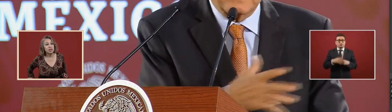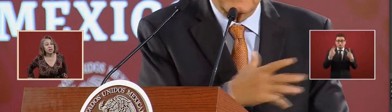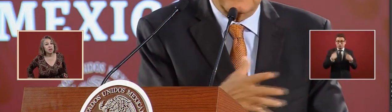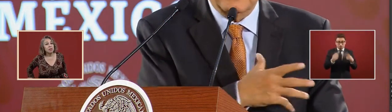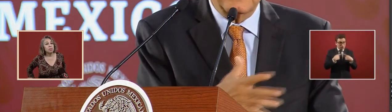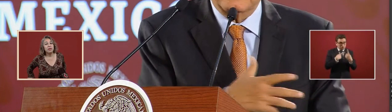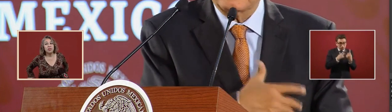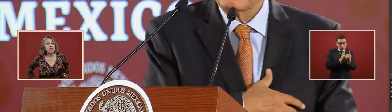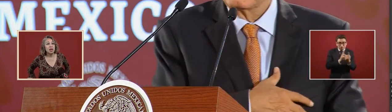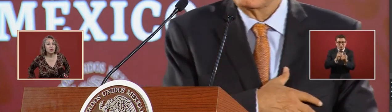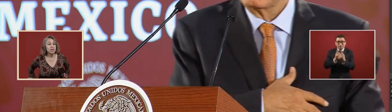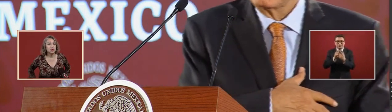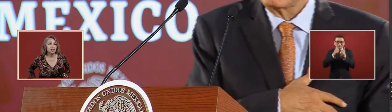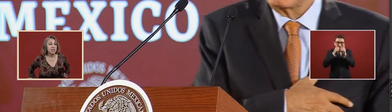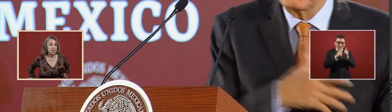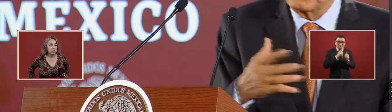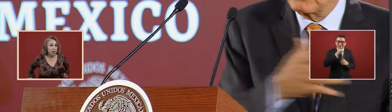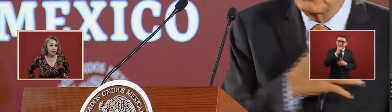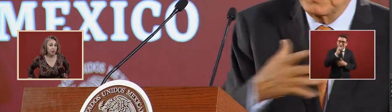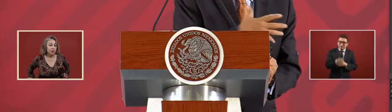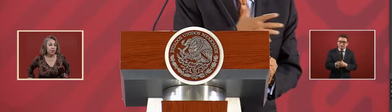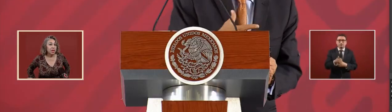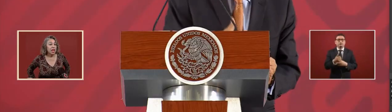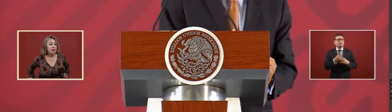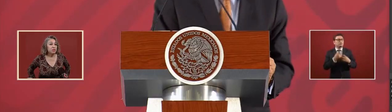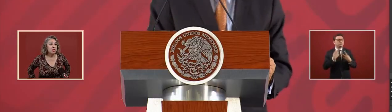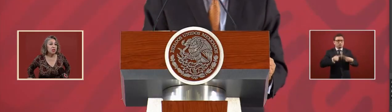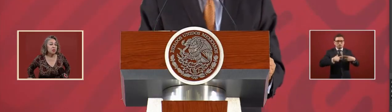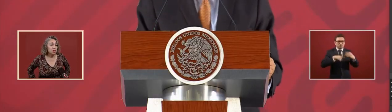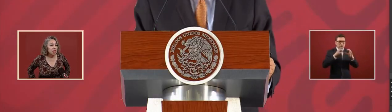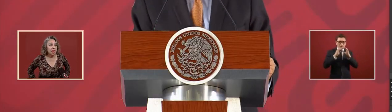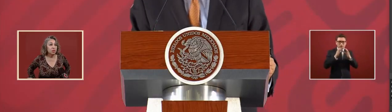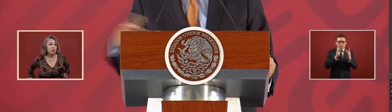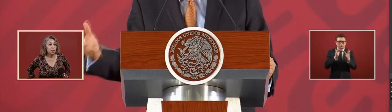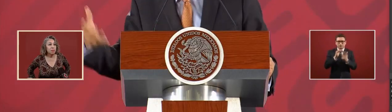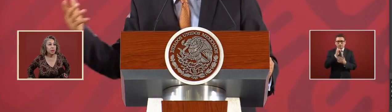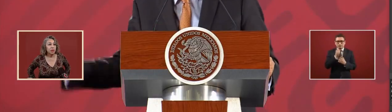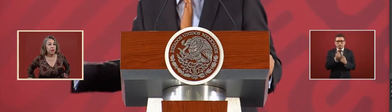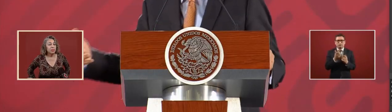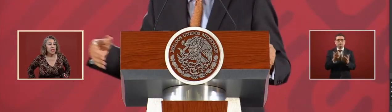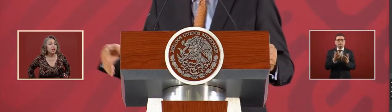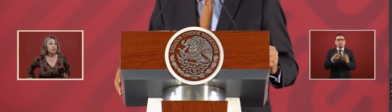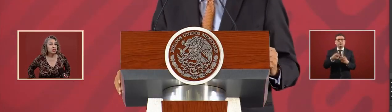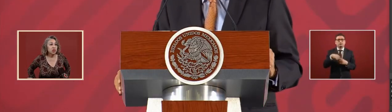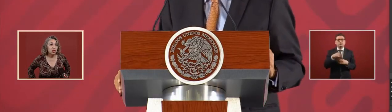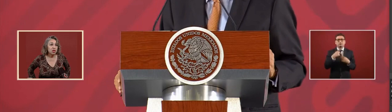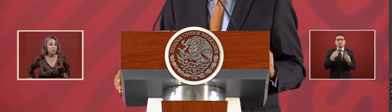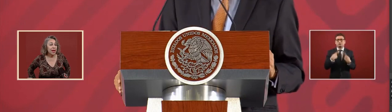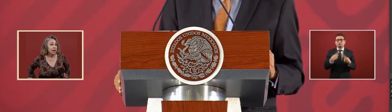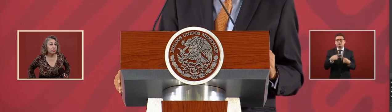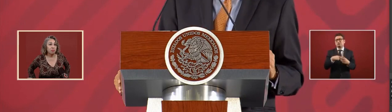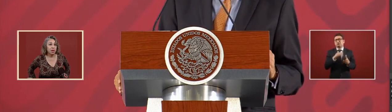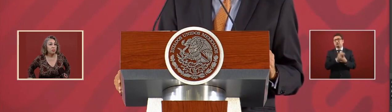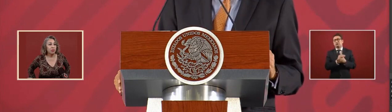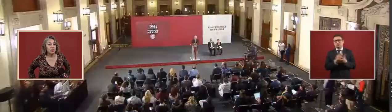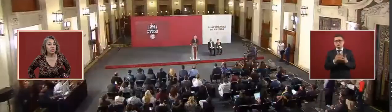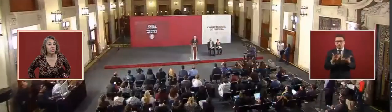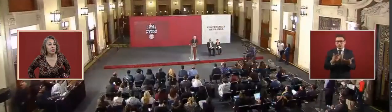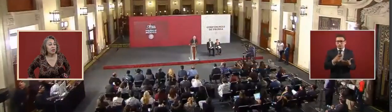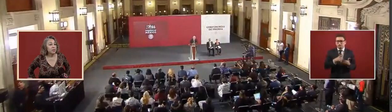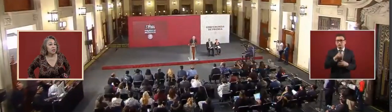account. But if you're not going to attend to the people, and if you don't communicate with the people, and if you turn your back on the